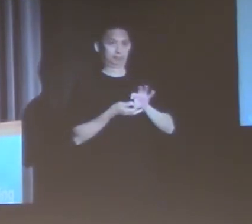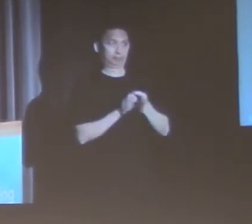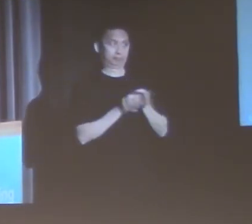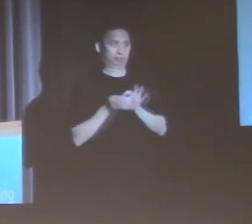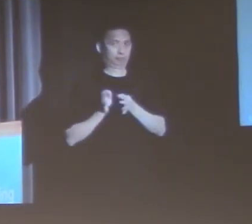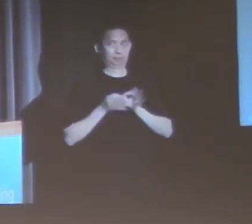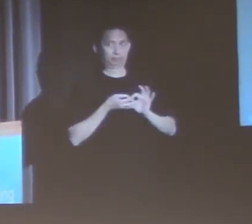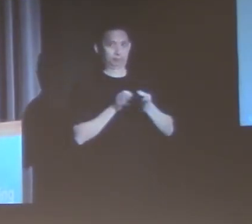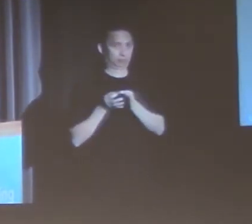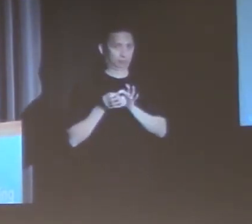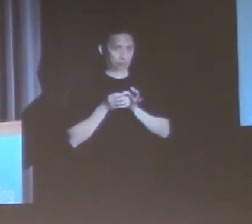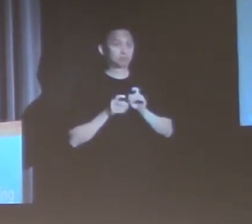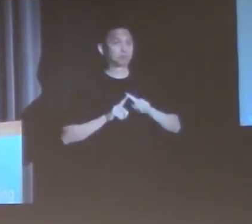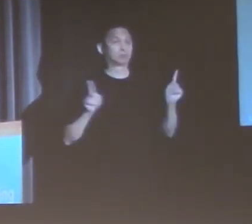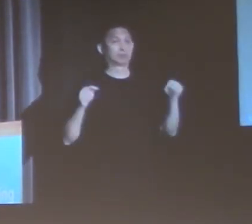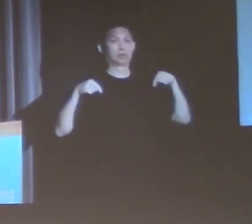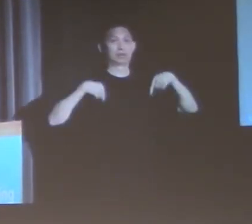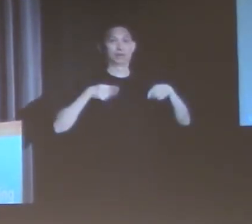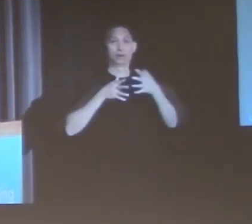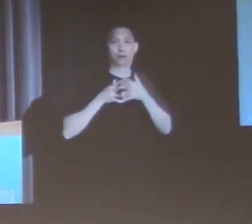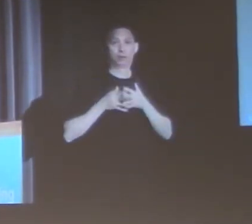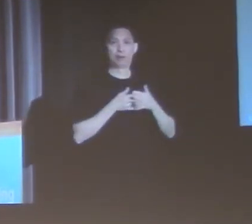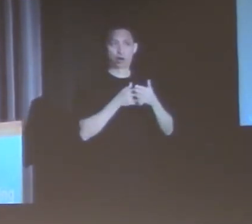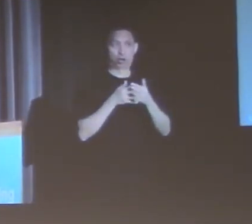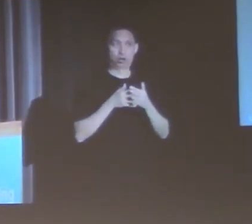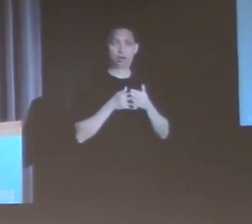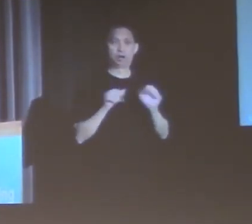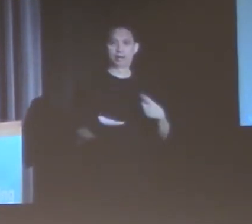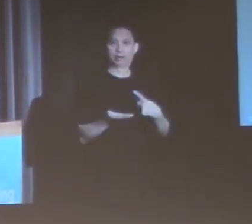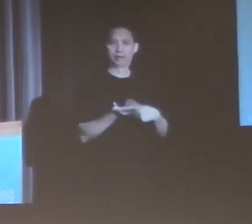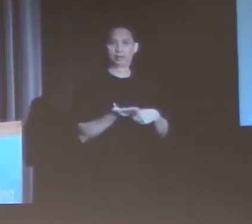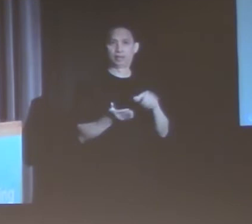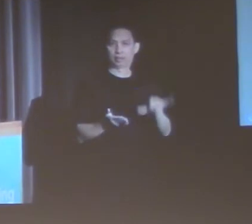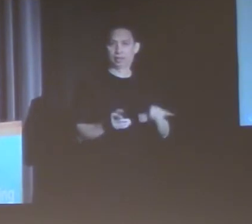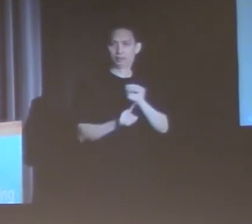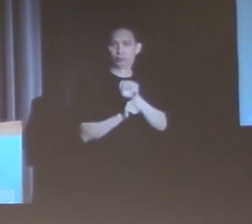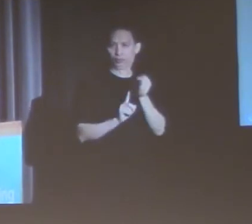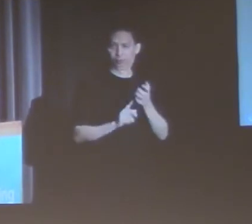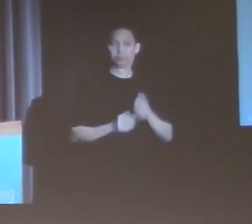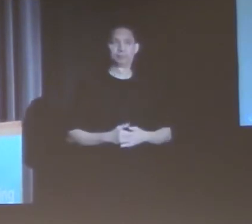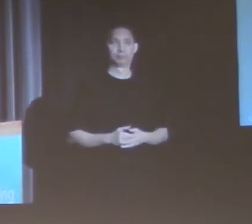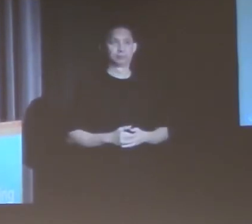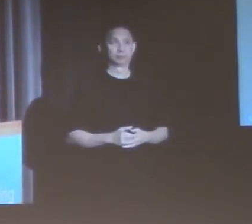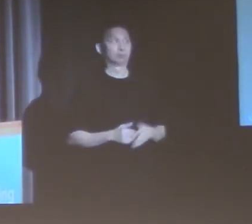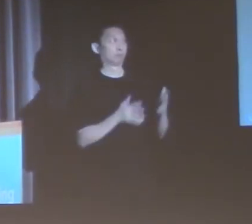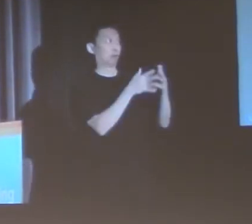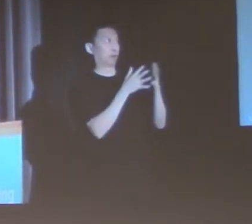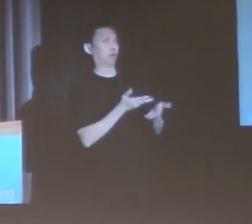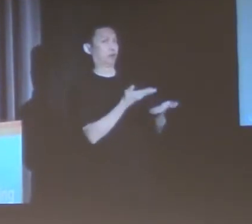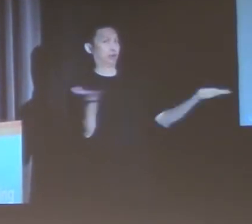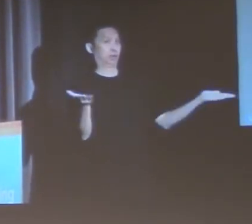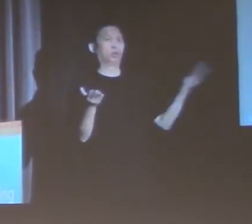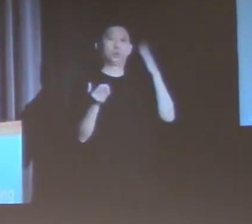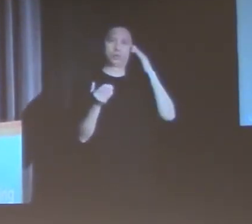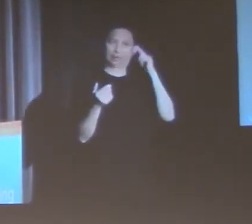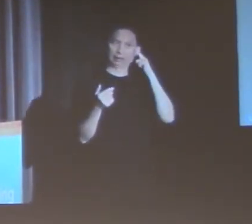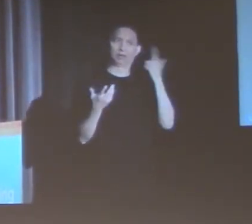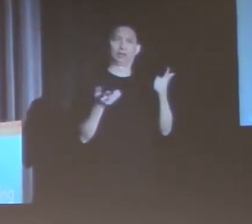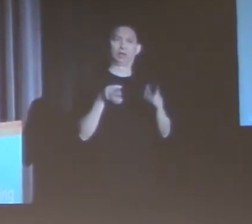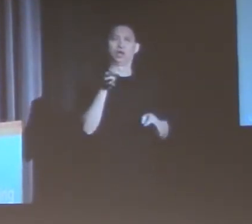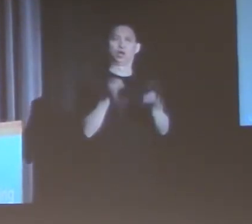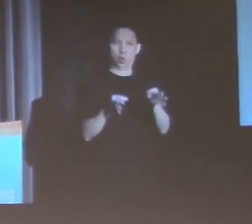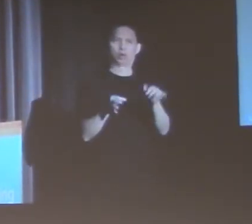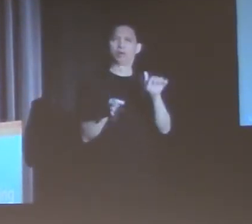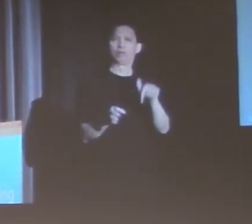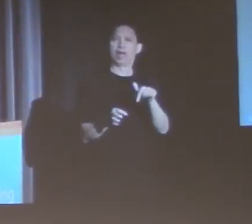specifically in this country, I could speak to that. People think that the court is where these things get addressed, and